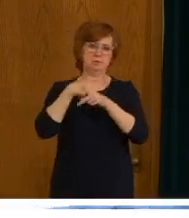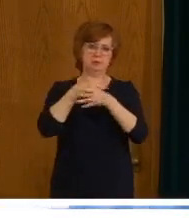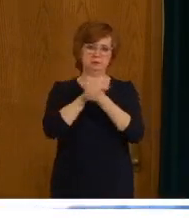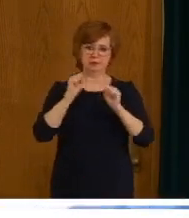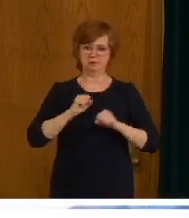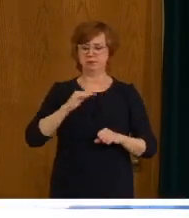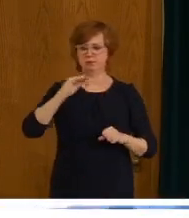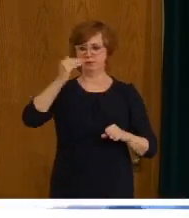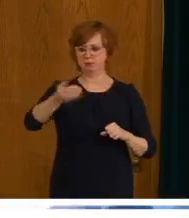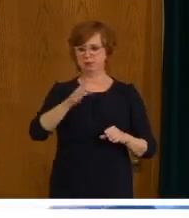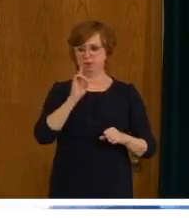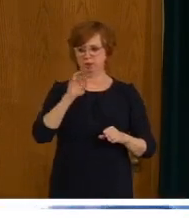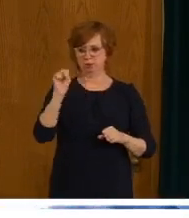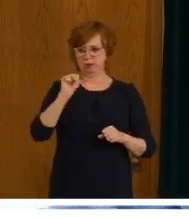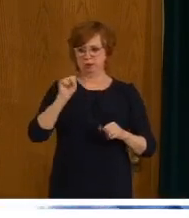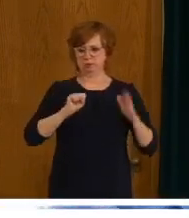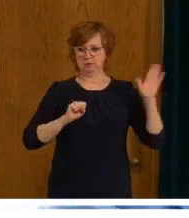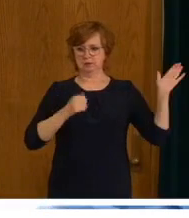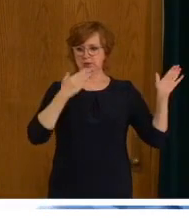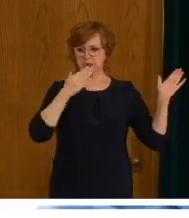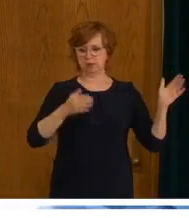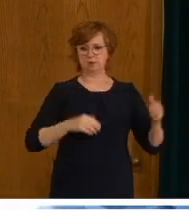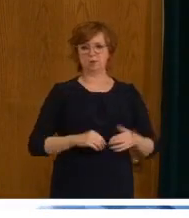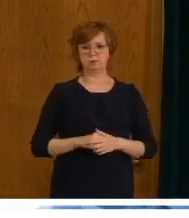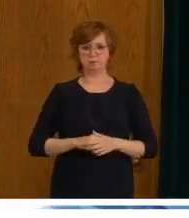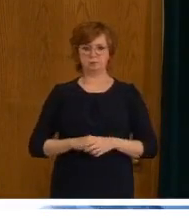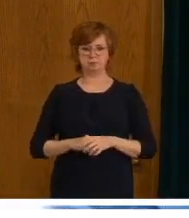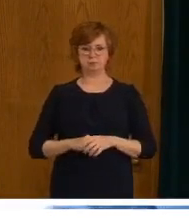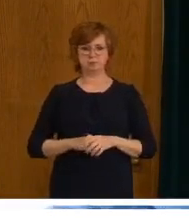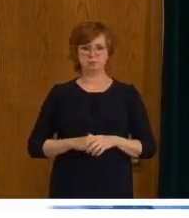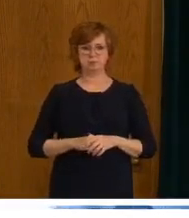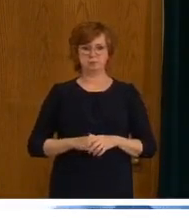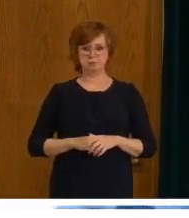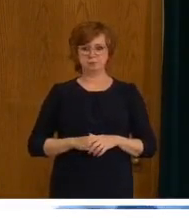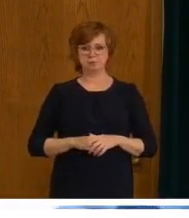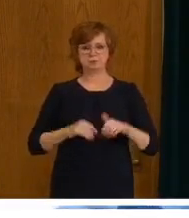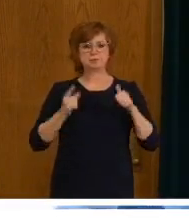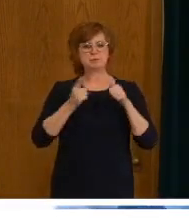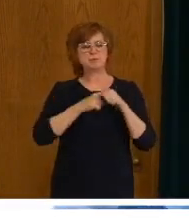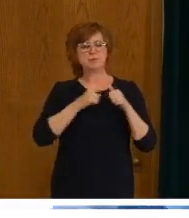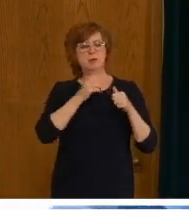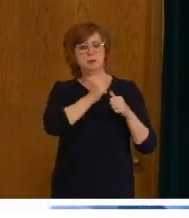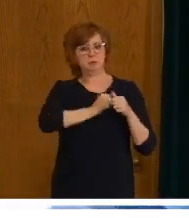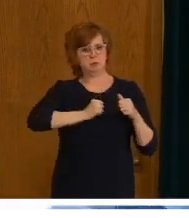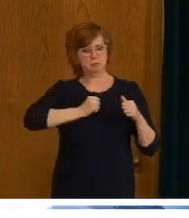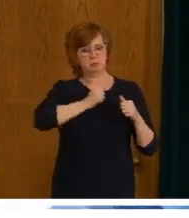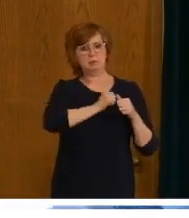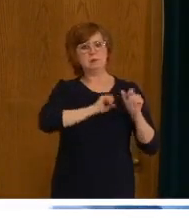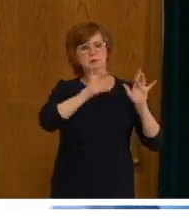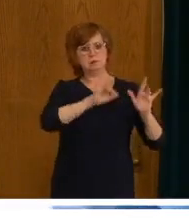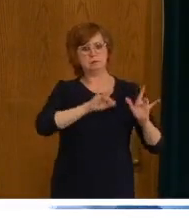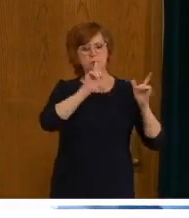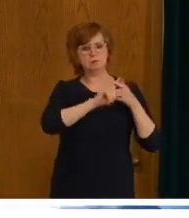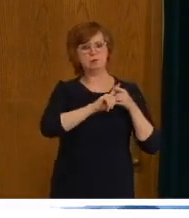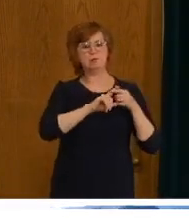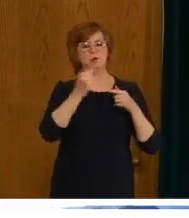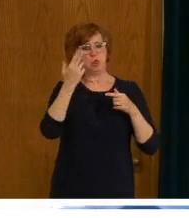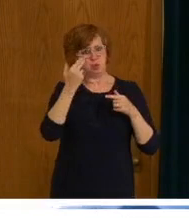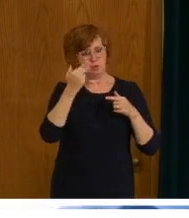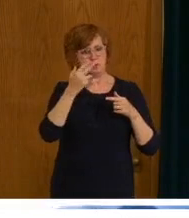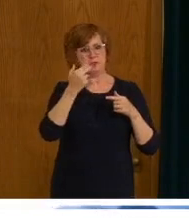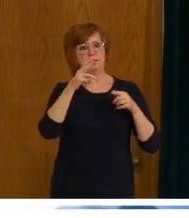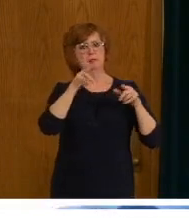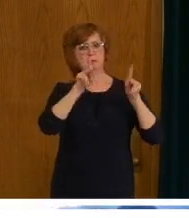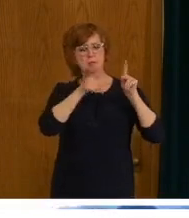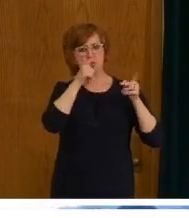Thank you, Premier. So I'll first of all begin by expressing my sympathy to the families and friends of the 13 Saskatchewan residents who